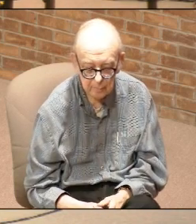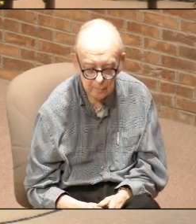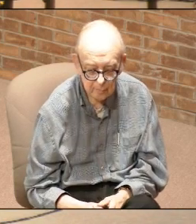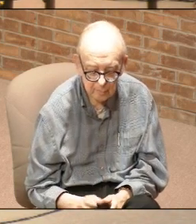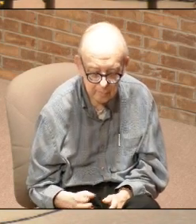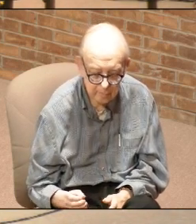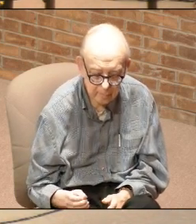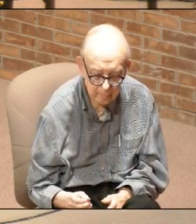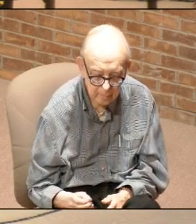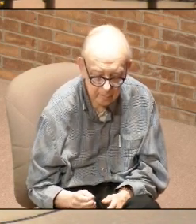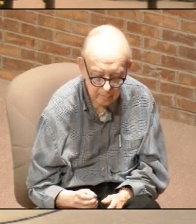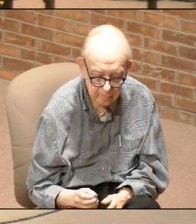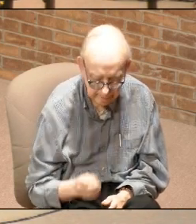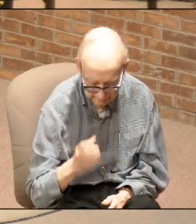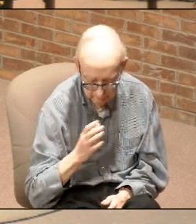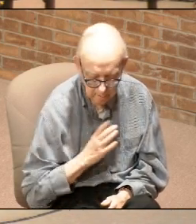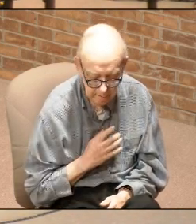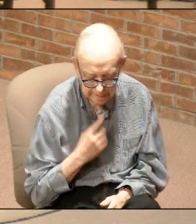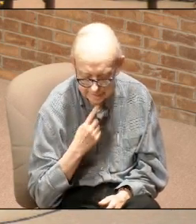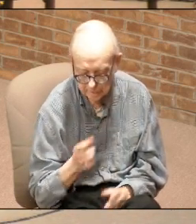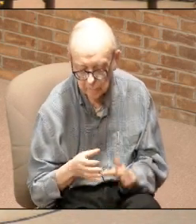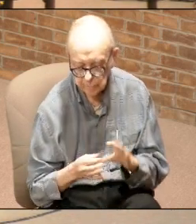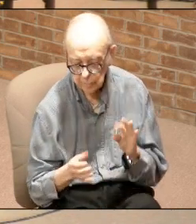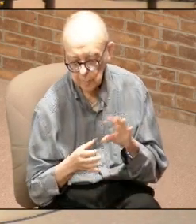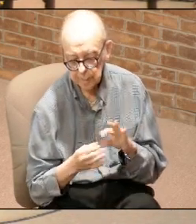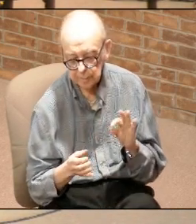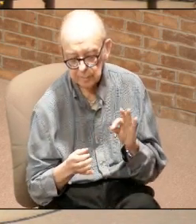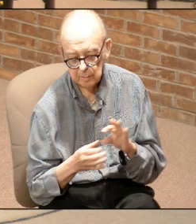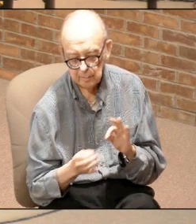and he would tell stories